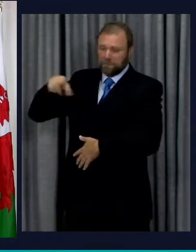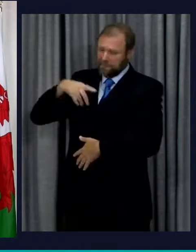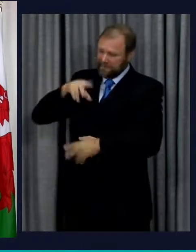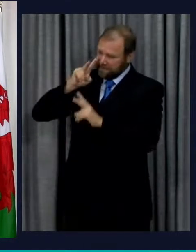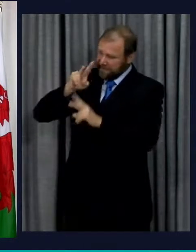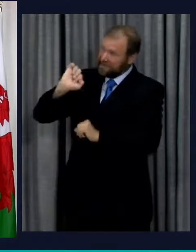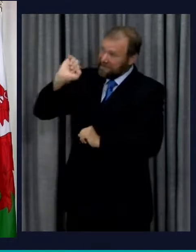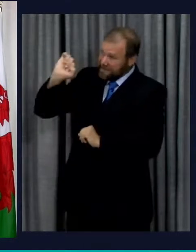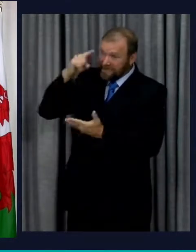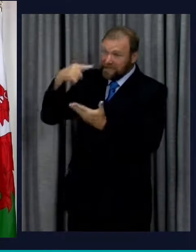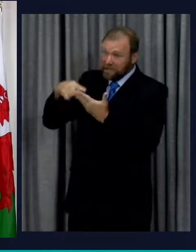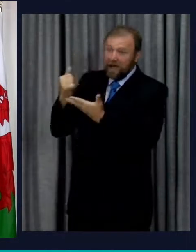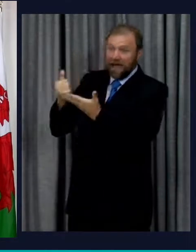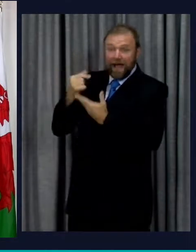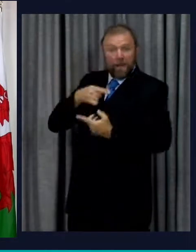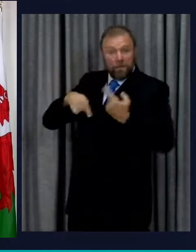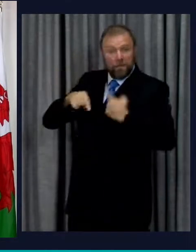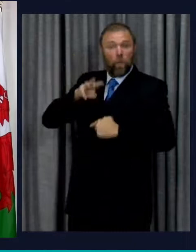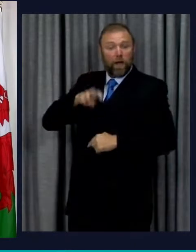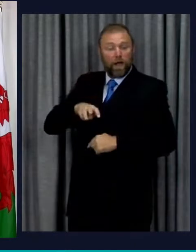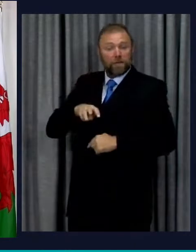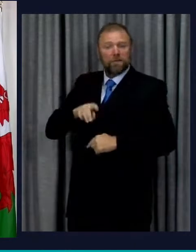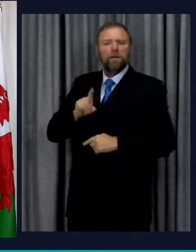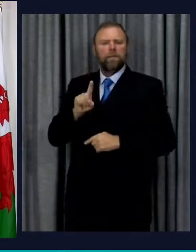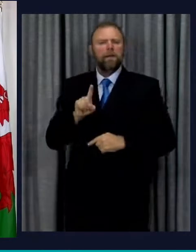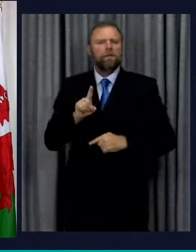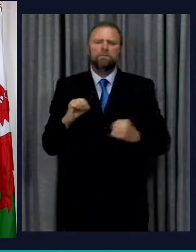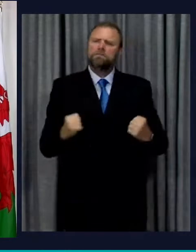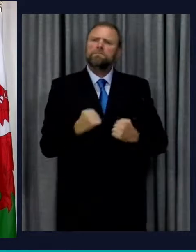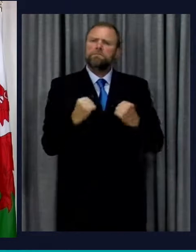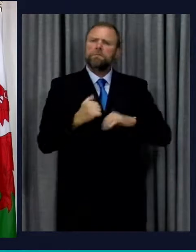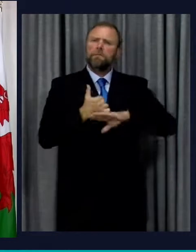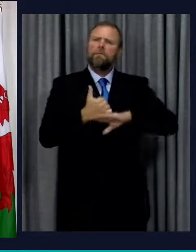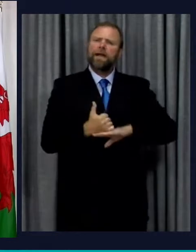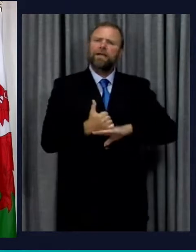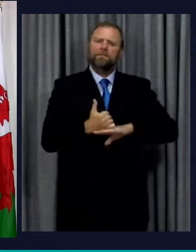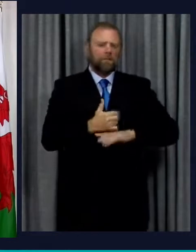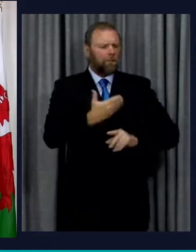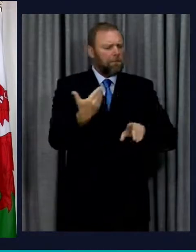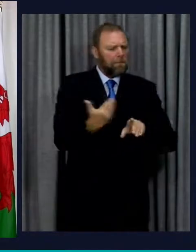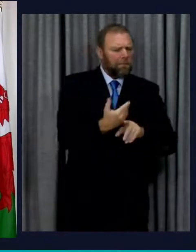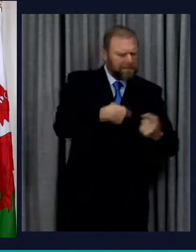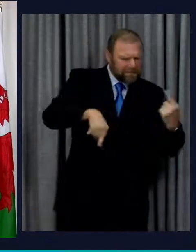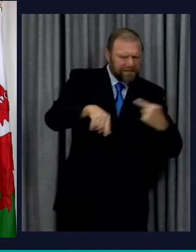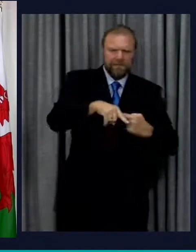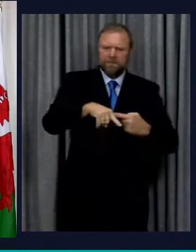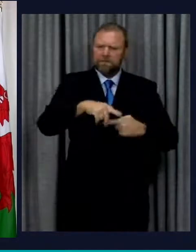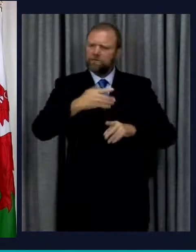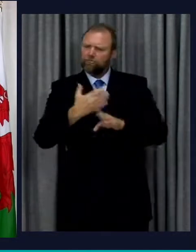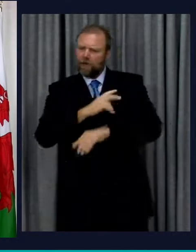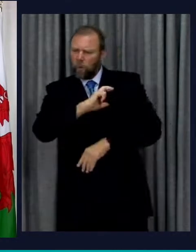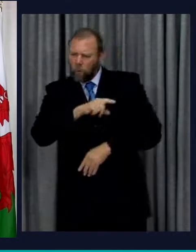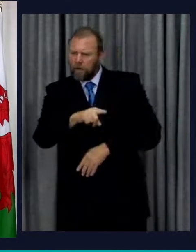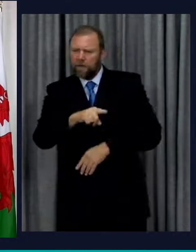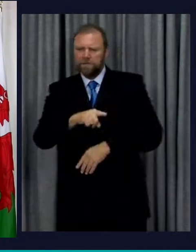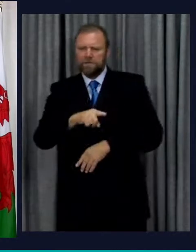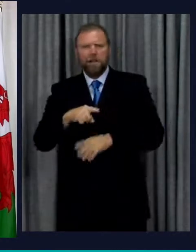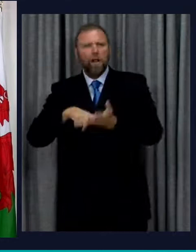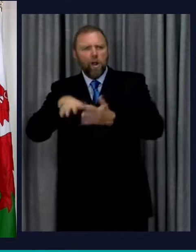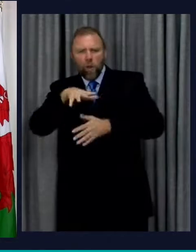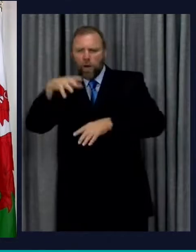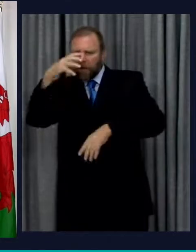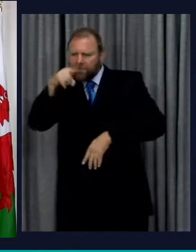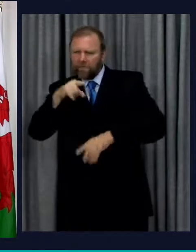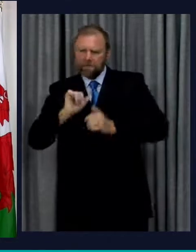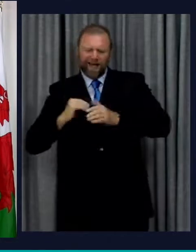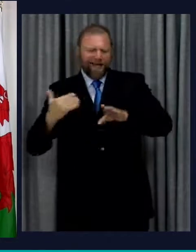but we have a really firm base to build on, with businesses, trade unions and local government as active and trusted partners, and that